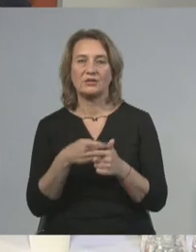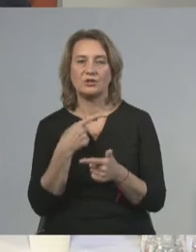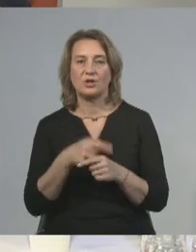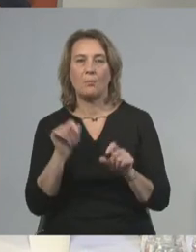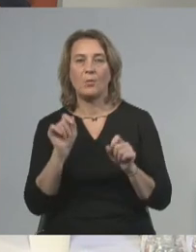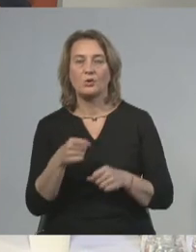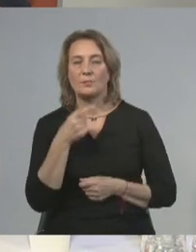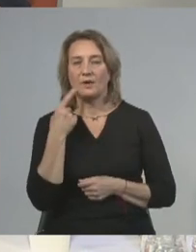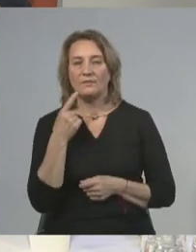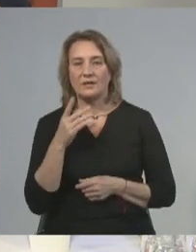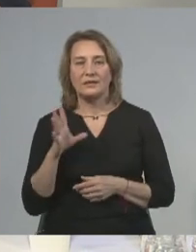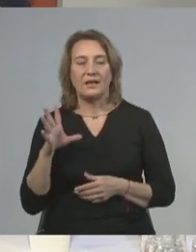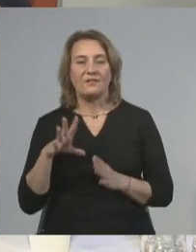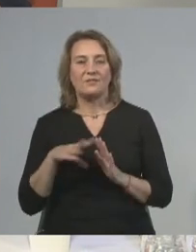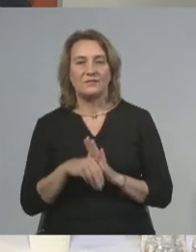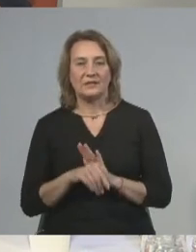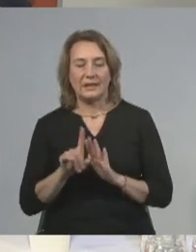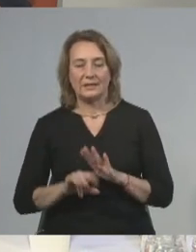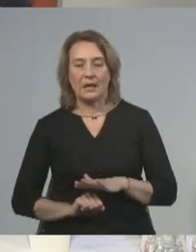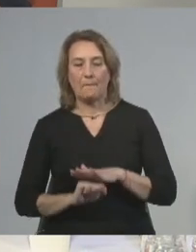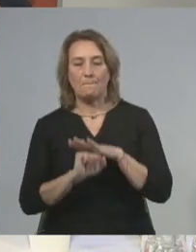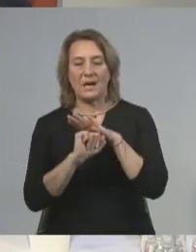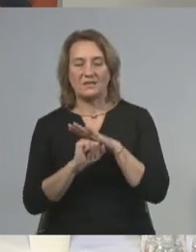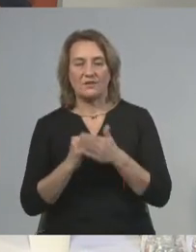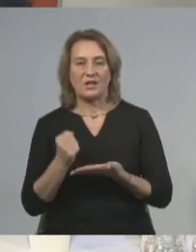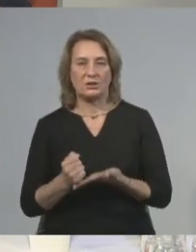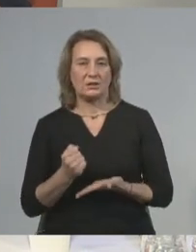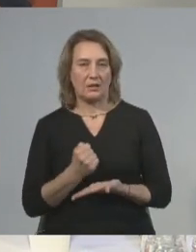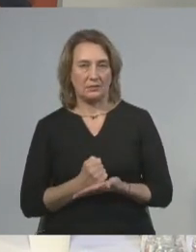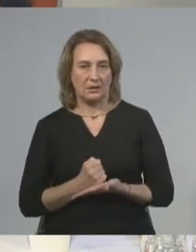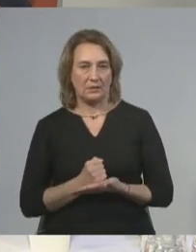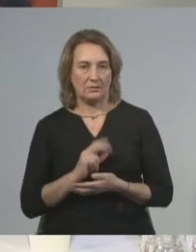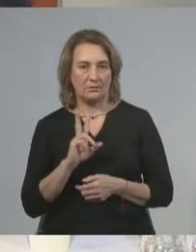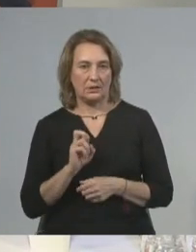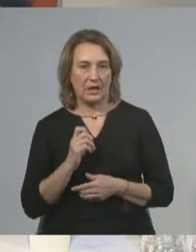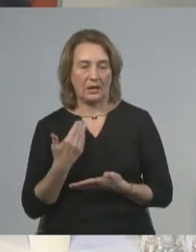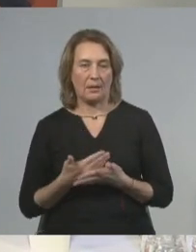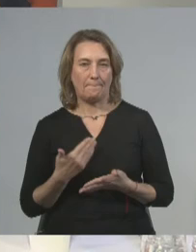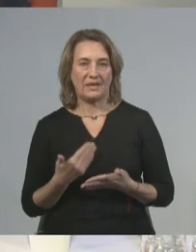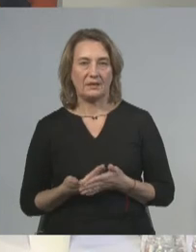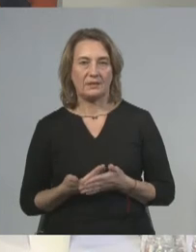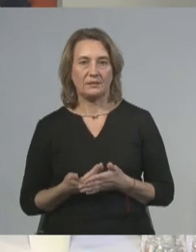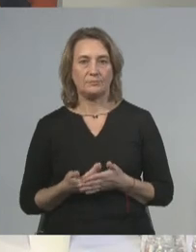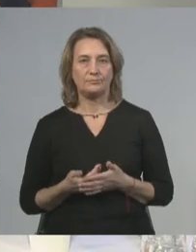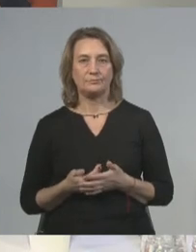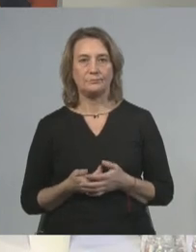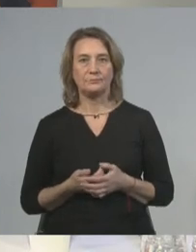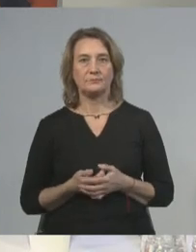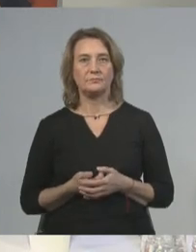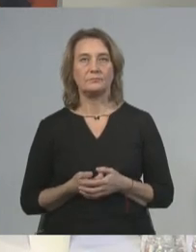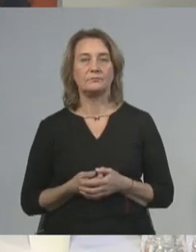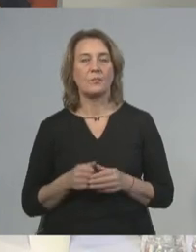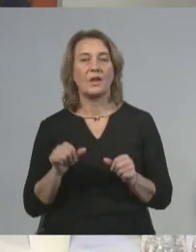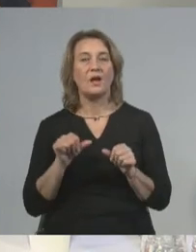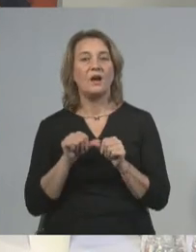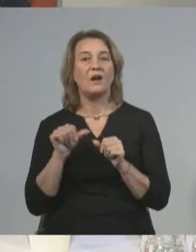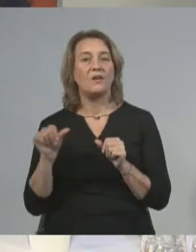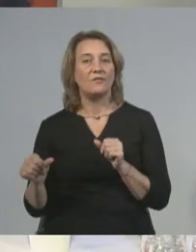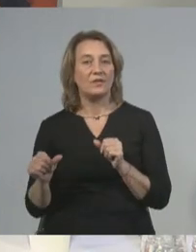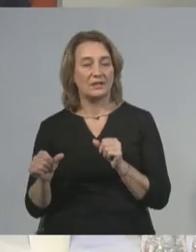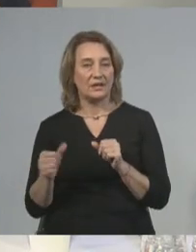seems to be a separate type of journalism or is it more like a basic standard for